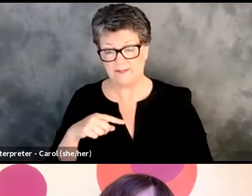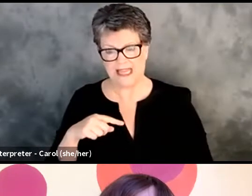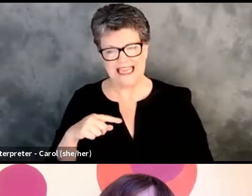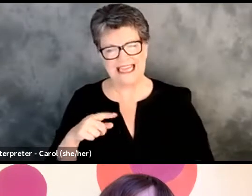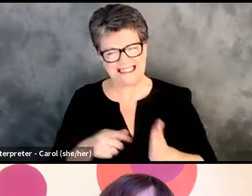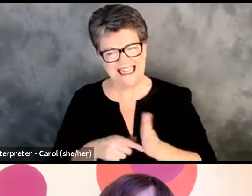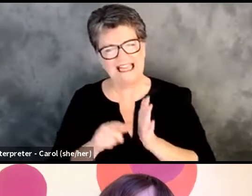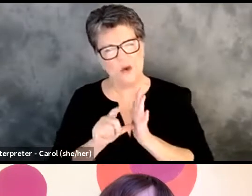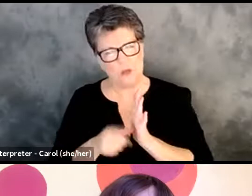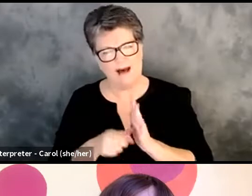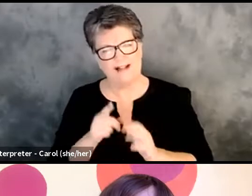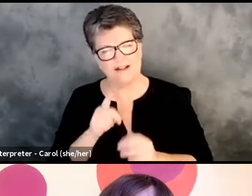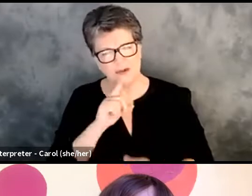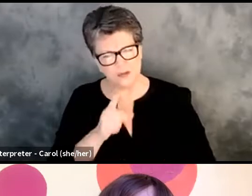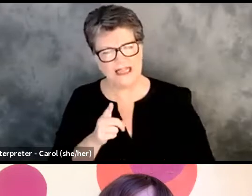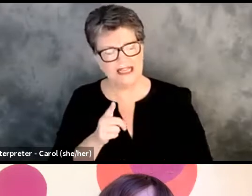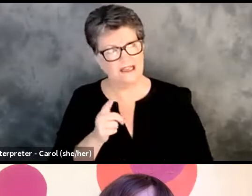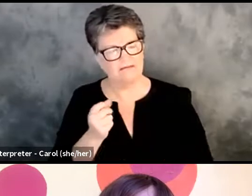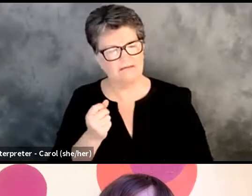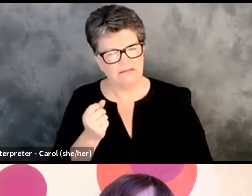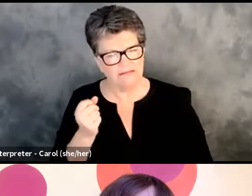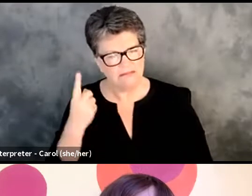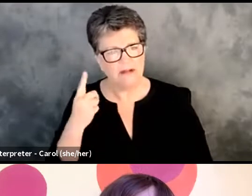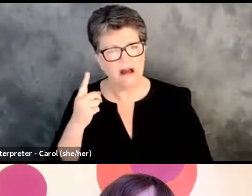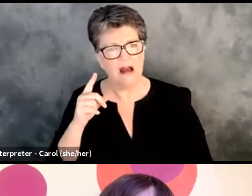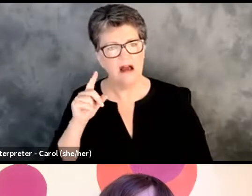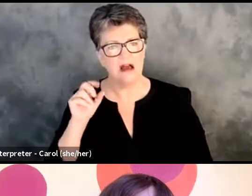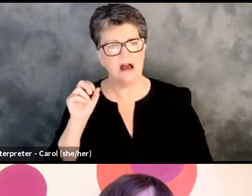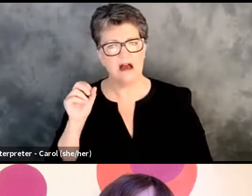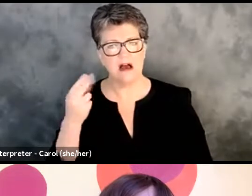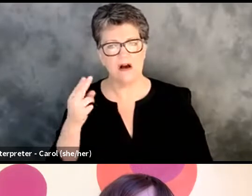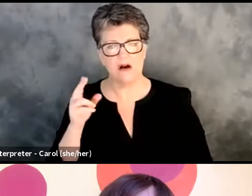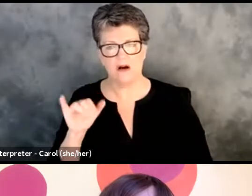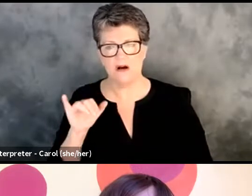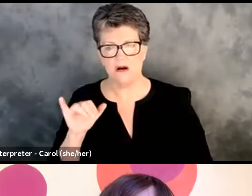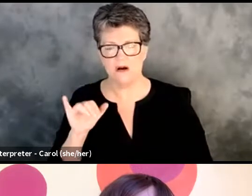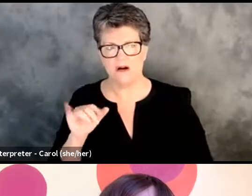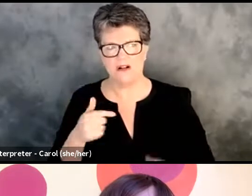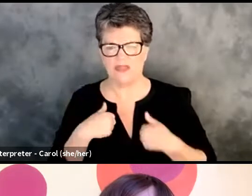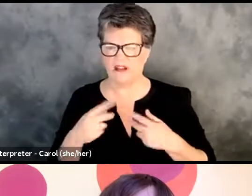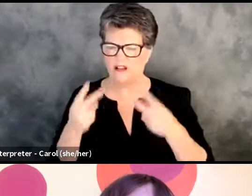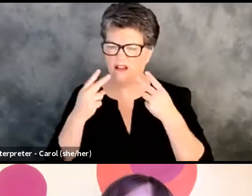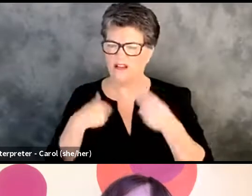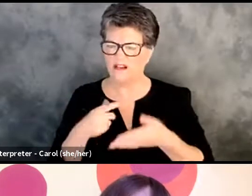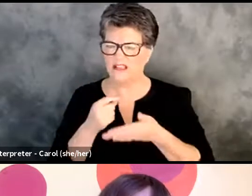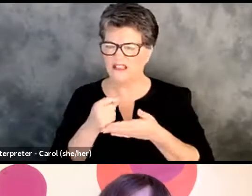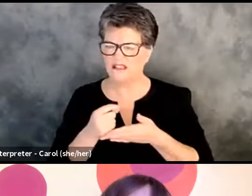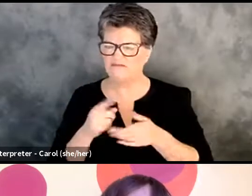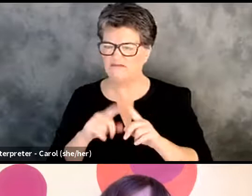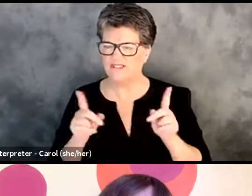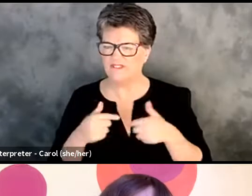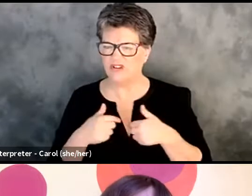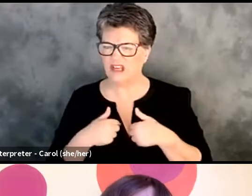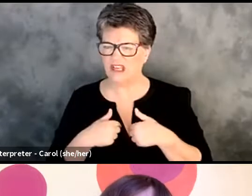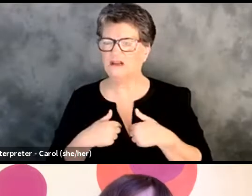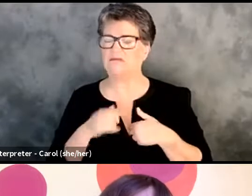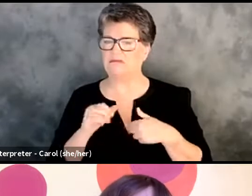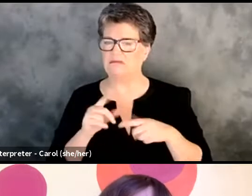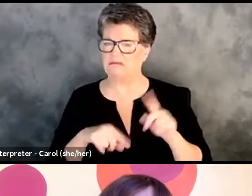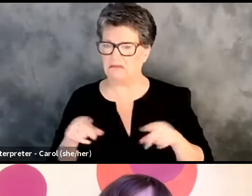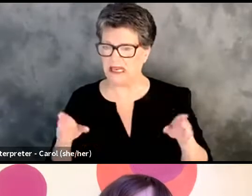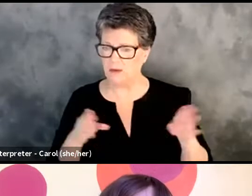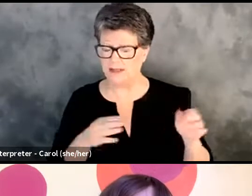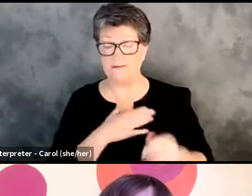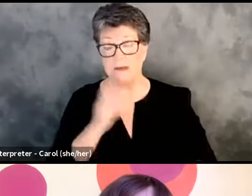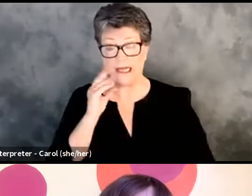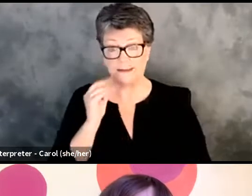to really kind of understand that you're being treated differently in many ways. My